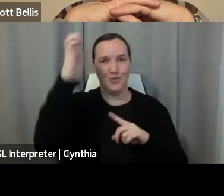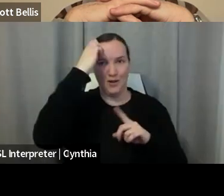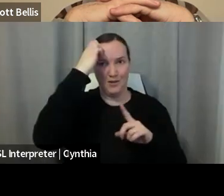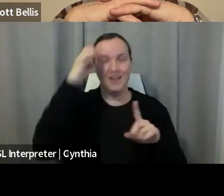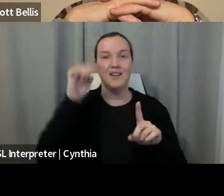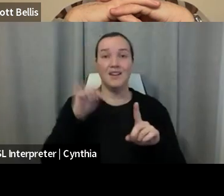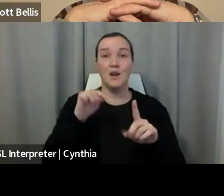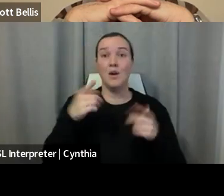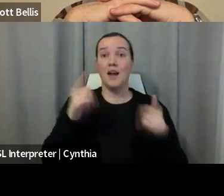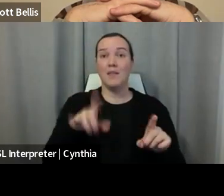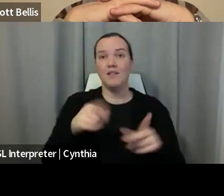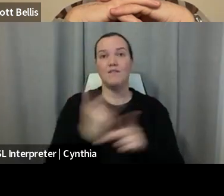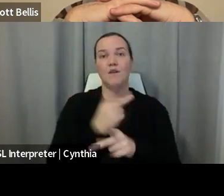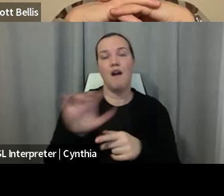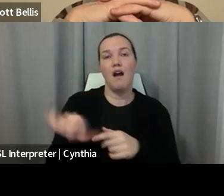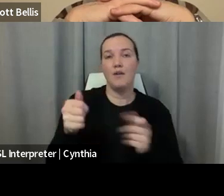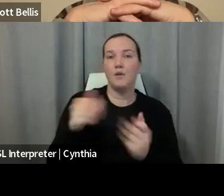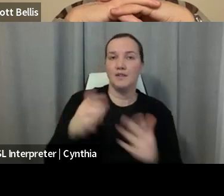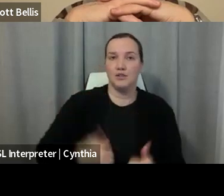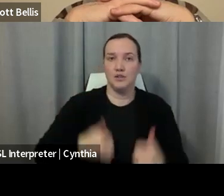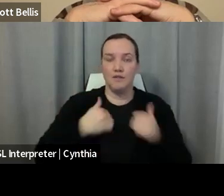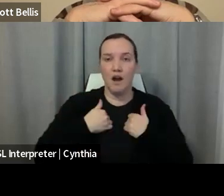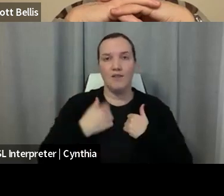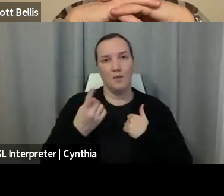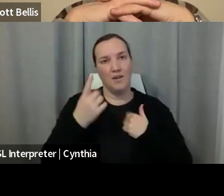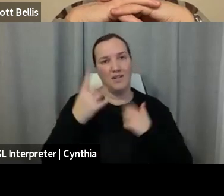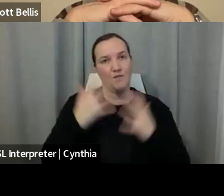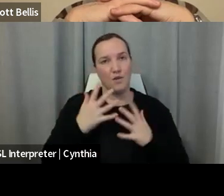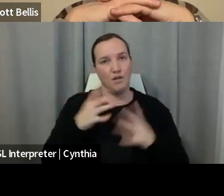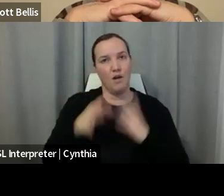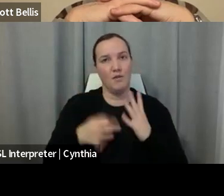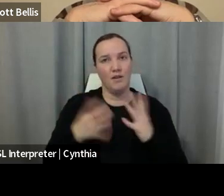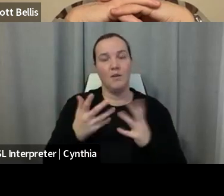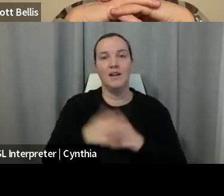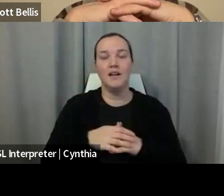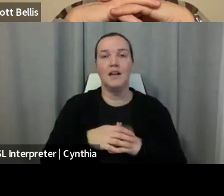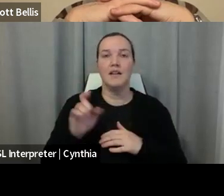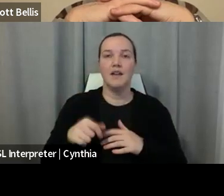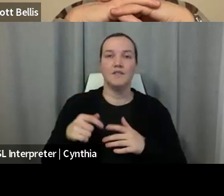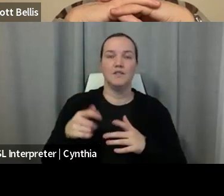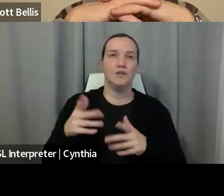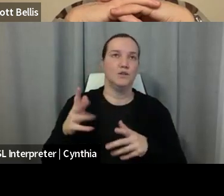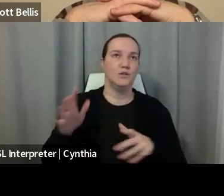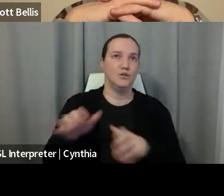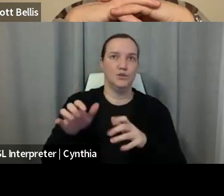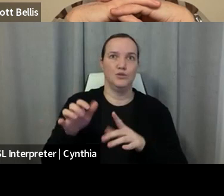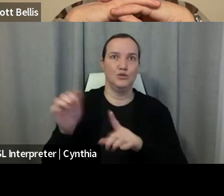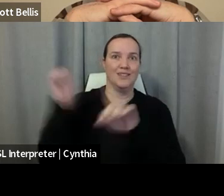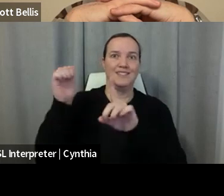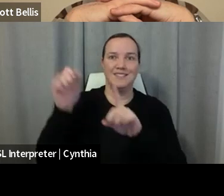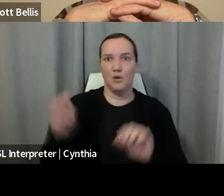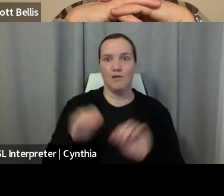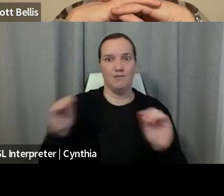they had to resort to other ways of survival. And unfortunately, one of the options was how they would, you know, have to perform tricks or